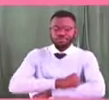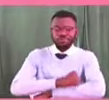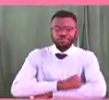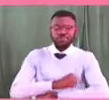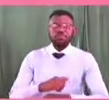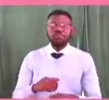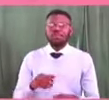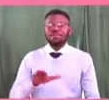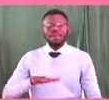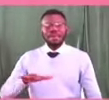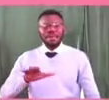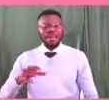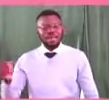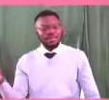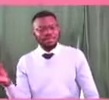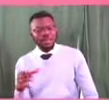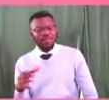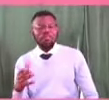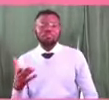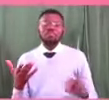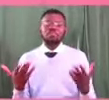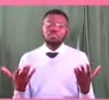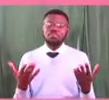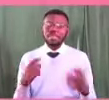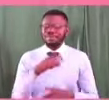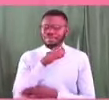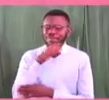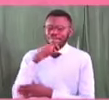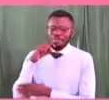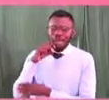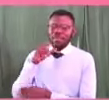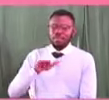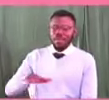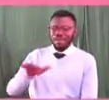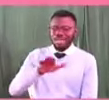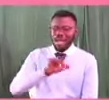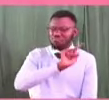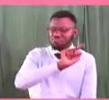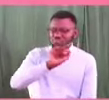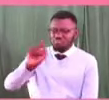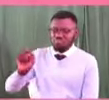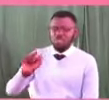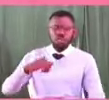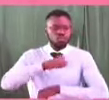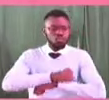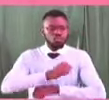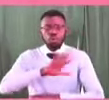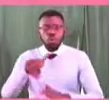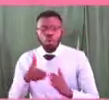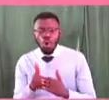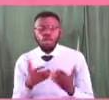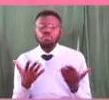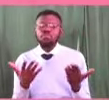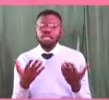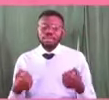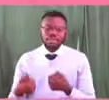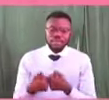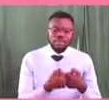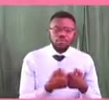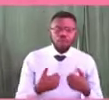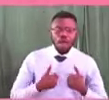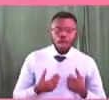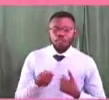informal settlements, in our arid and semi-arid areas that have challenges to access